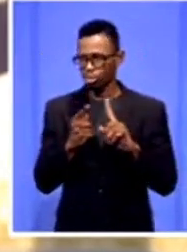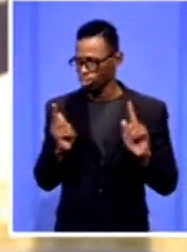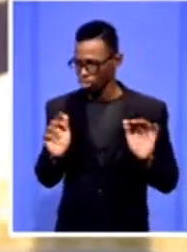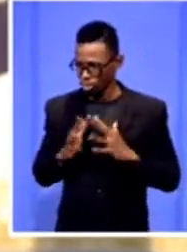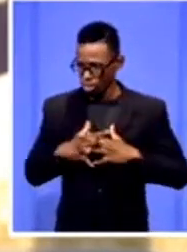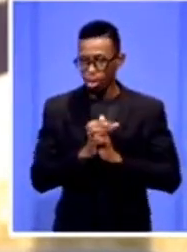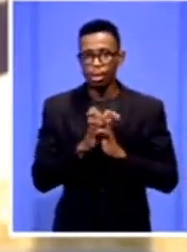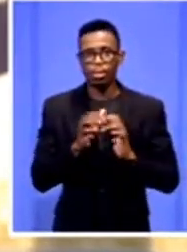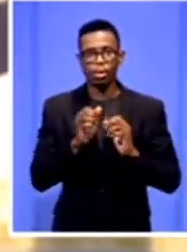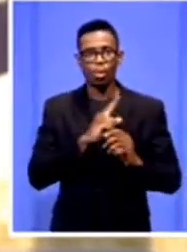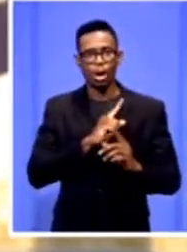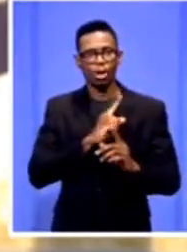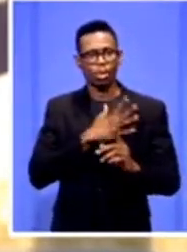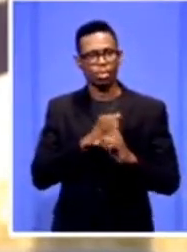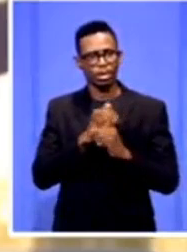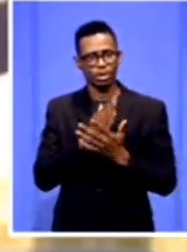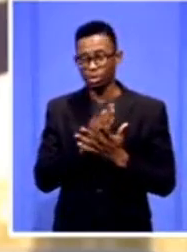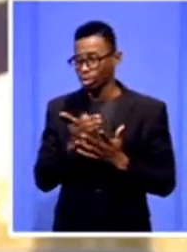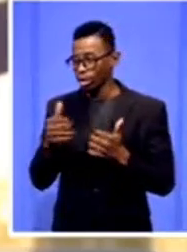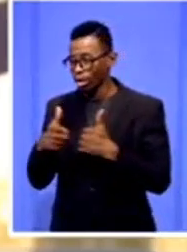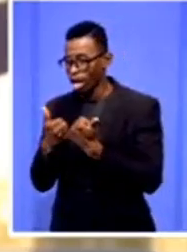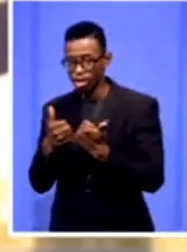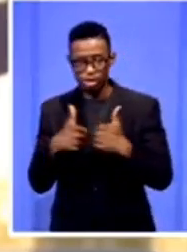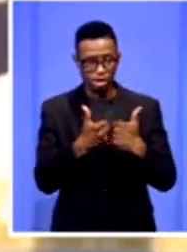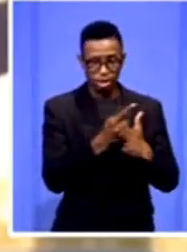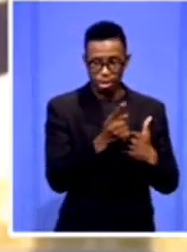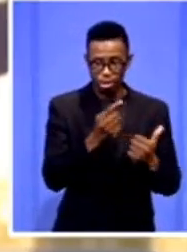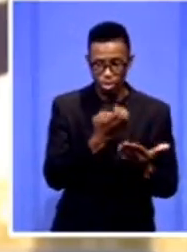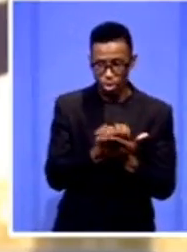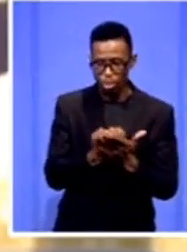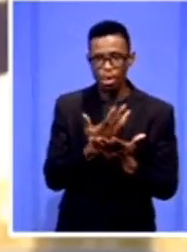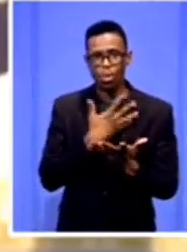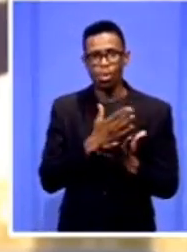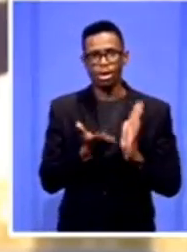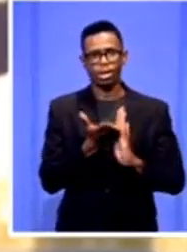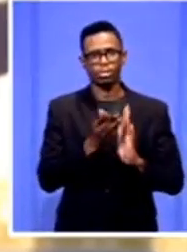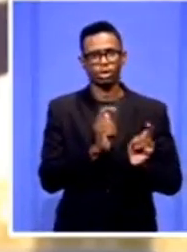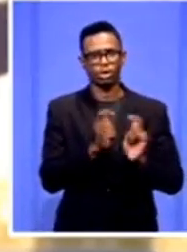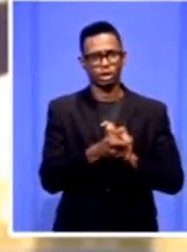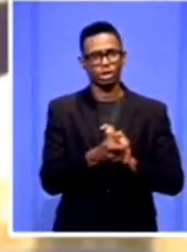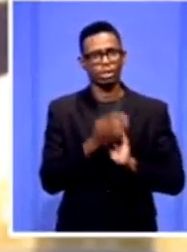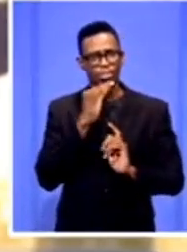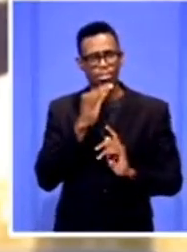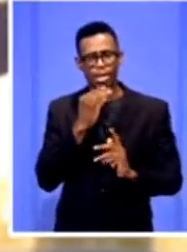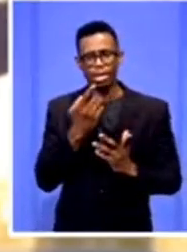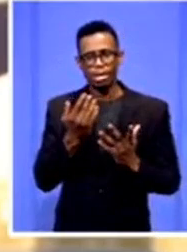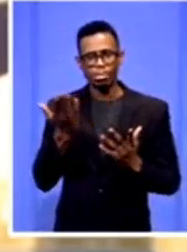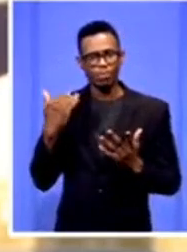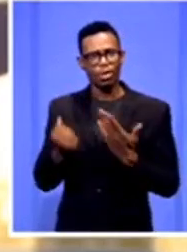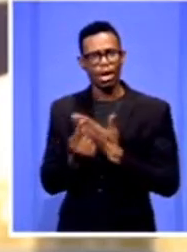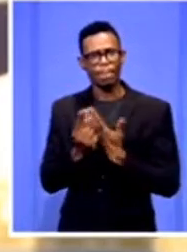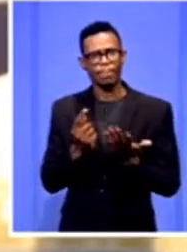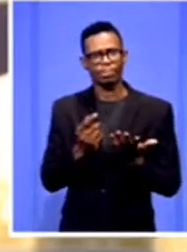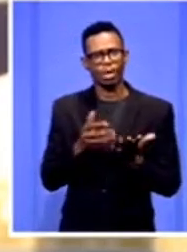challenges. Our journey of economic recovery and development will still be shaped by